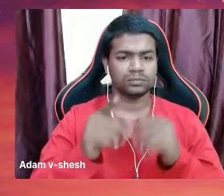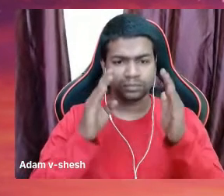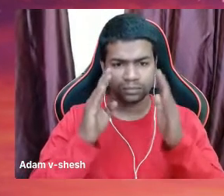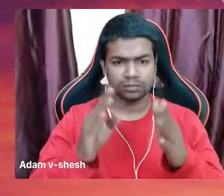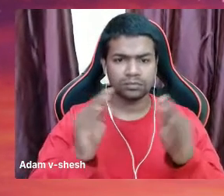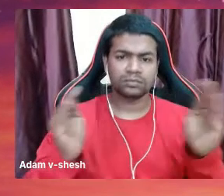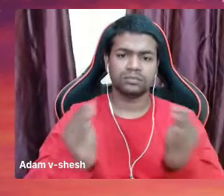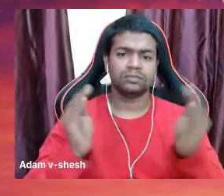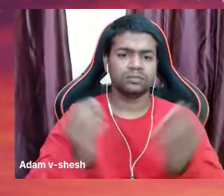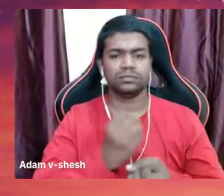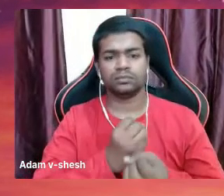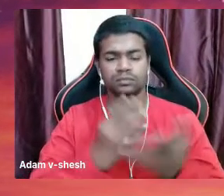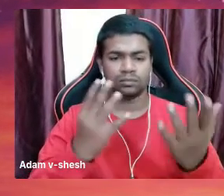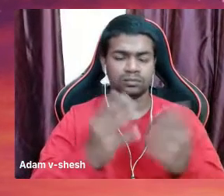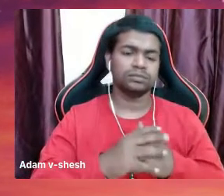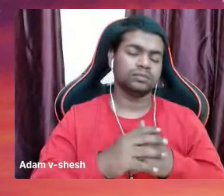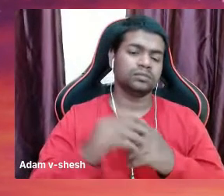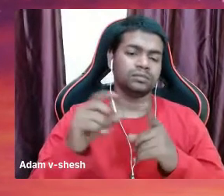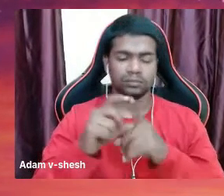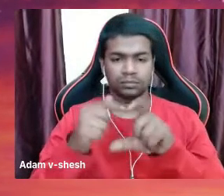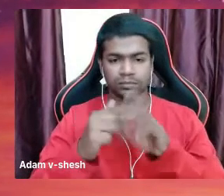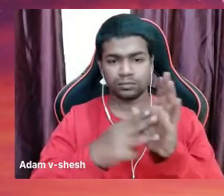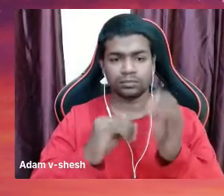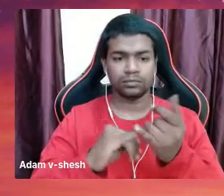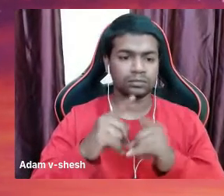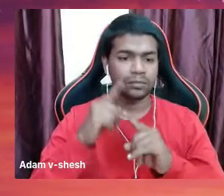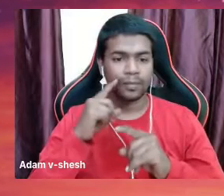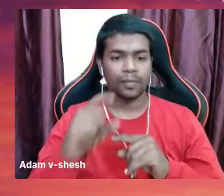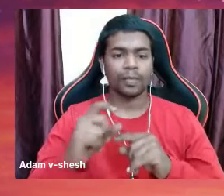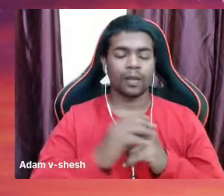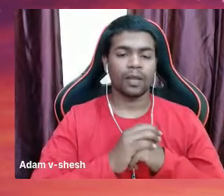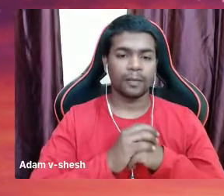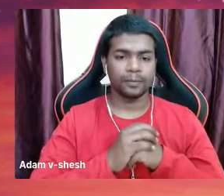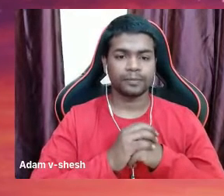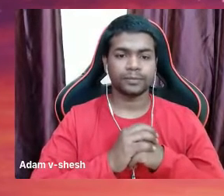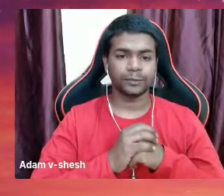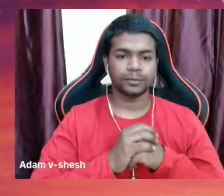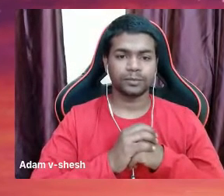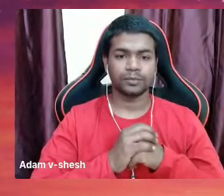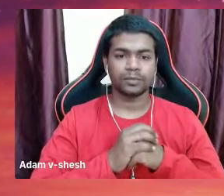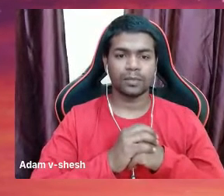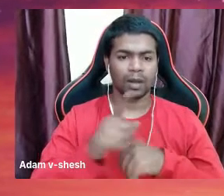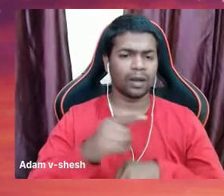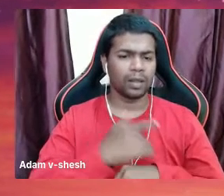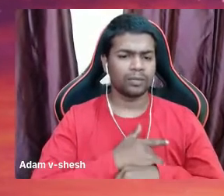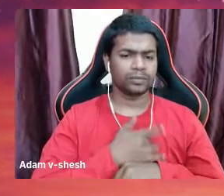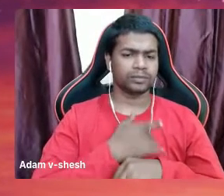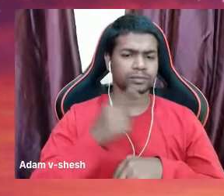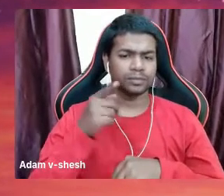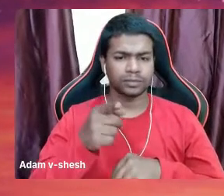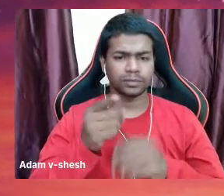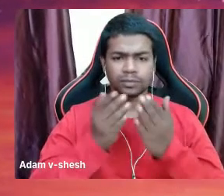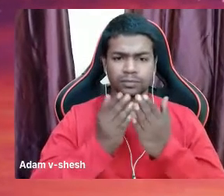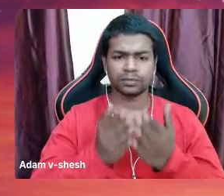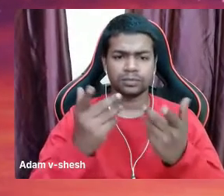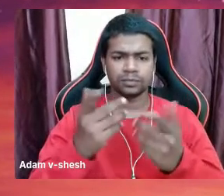encourage many domestic investors to come in. So there are a plethora of factors at play, and I feel this ship has